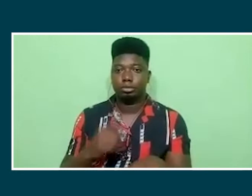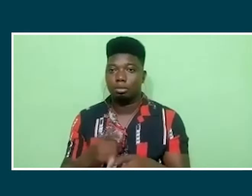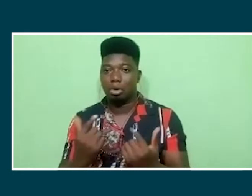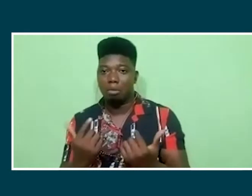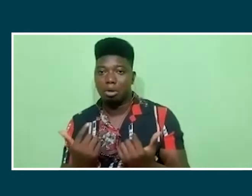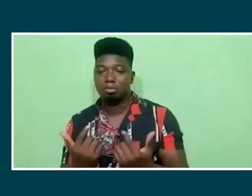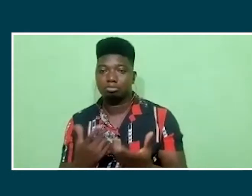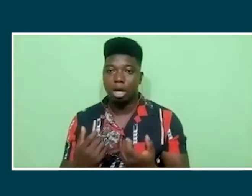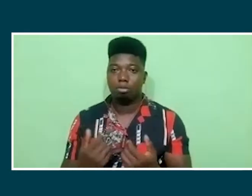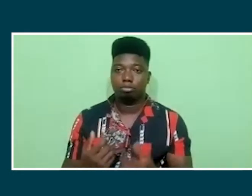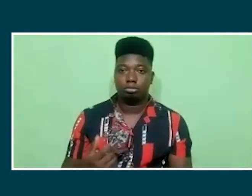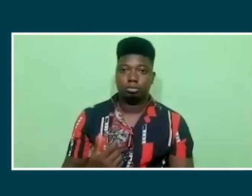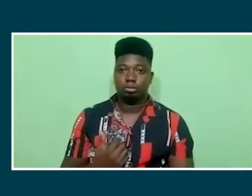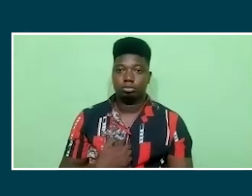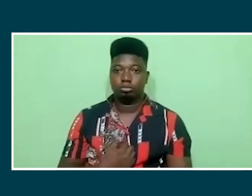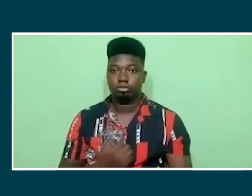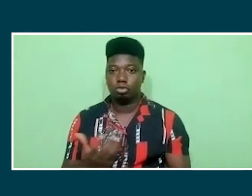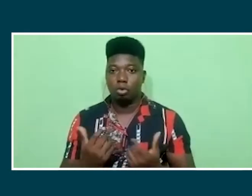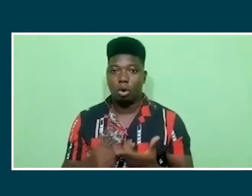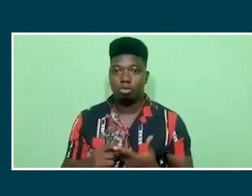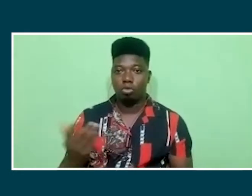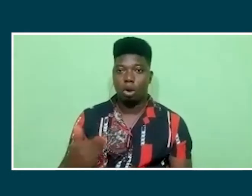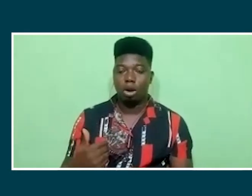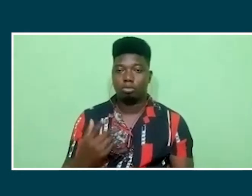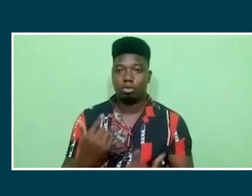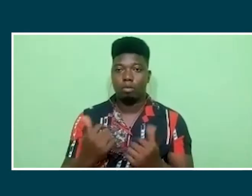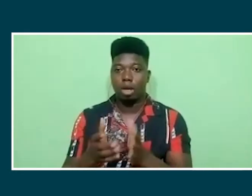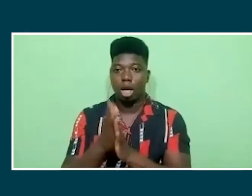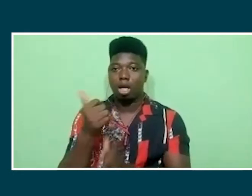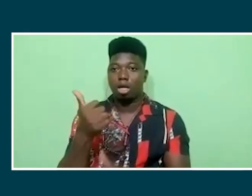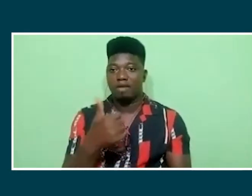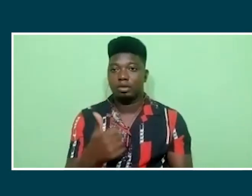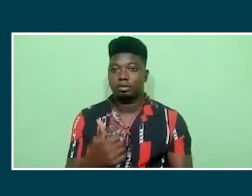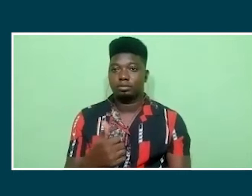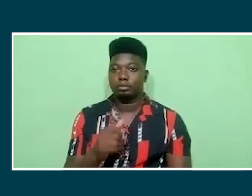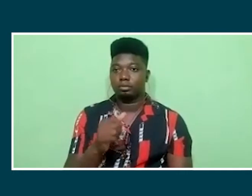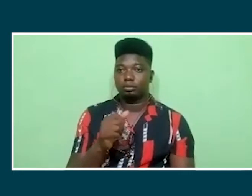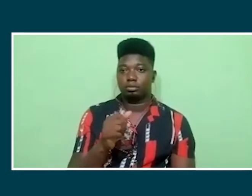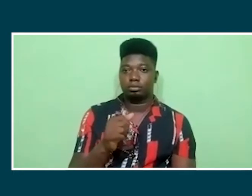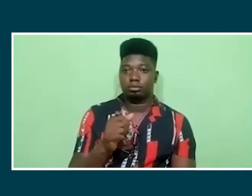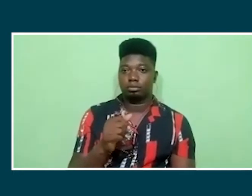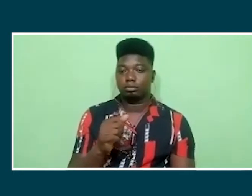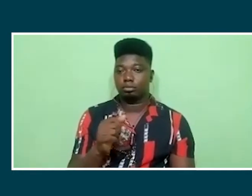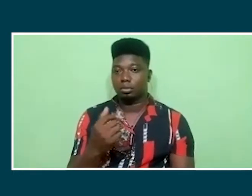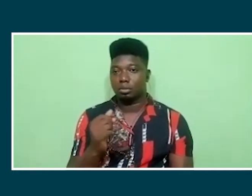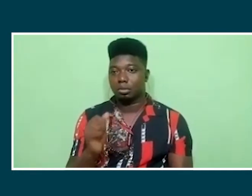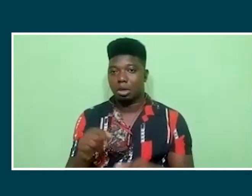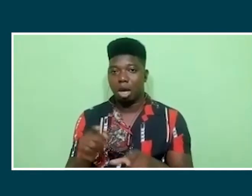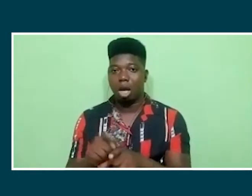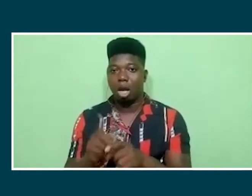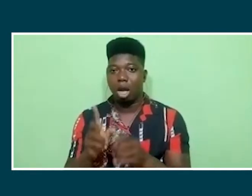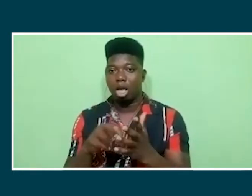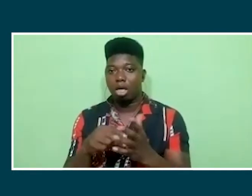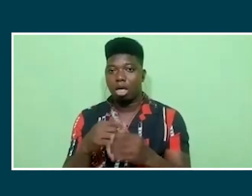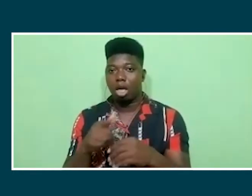to come off and ask yourself, Amanda Powter, but I can also read this aloud for you. But if you raise your